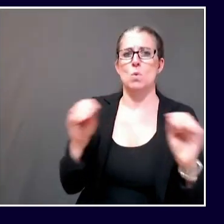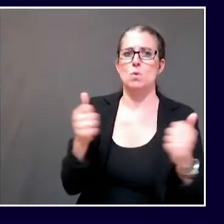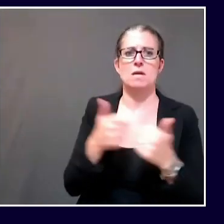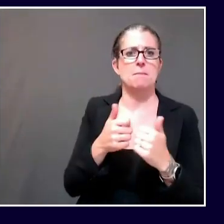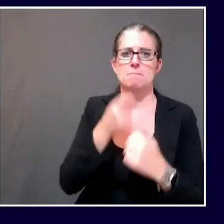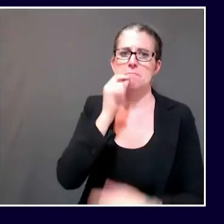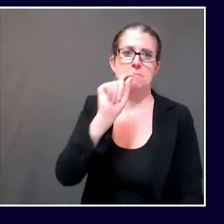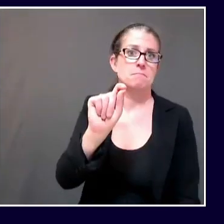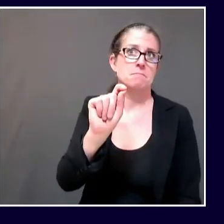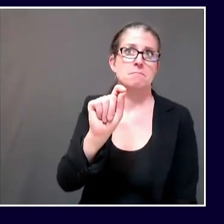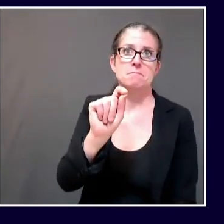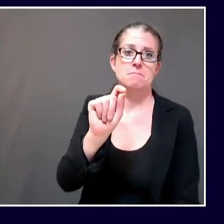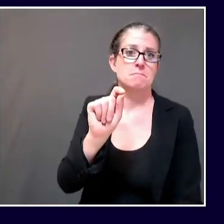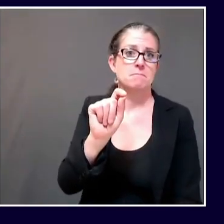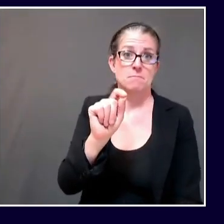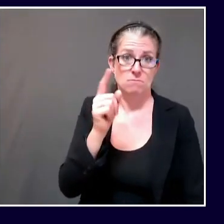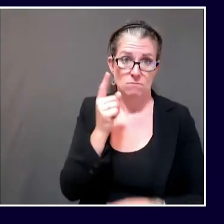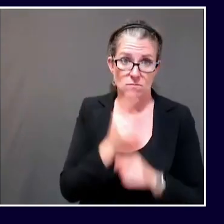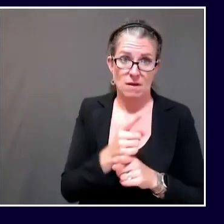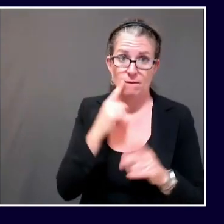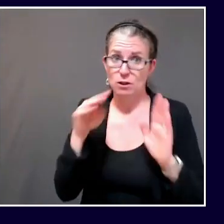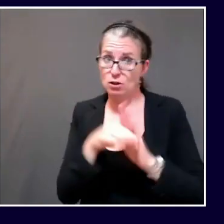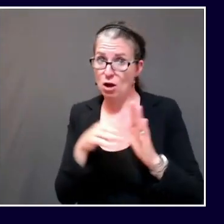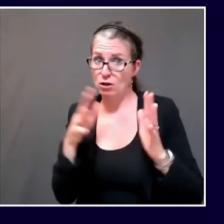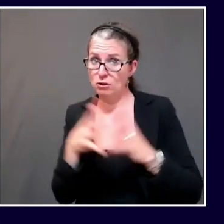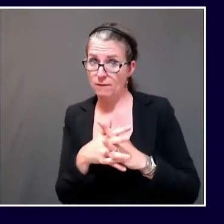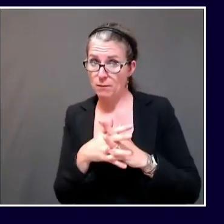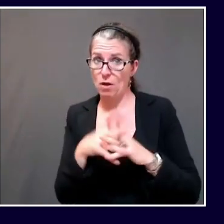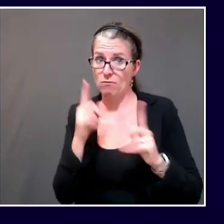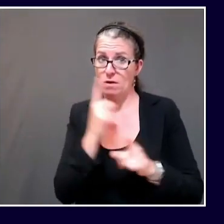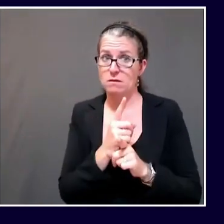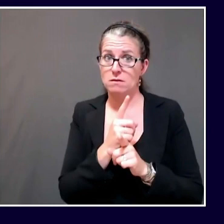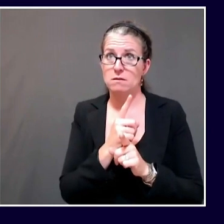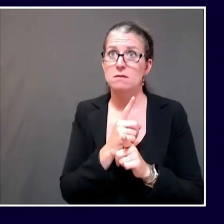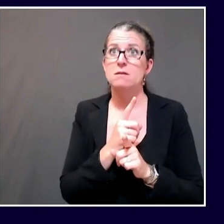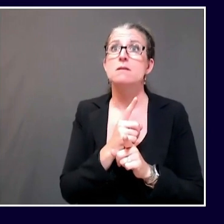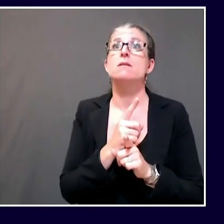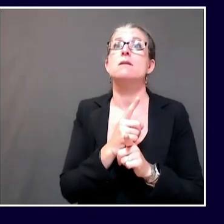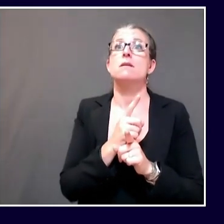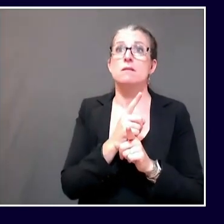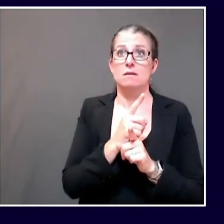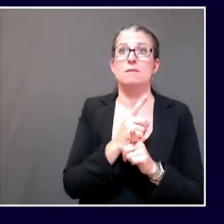says, yes, let's do it, what do you do? What does the state do?